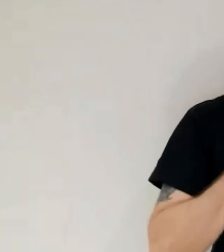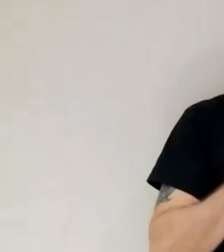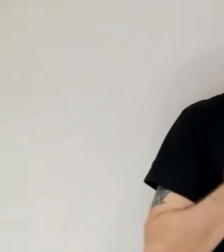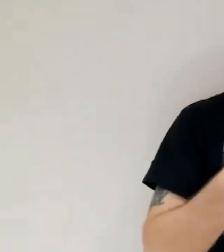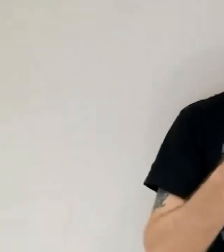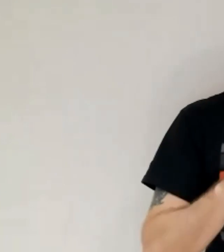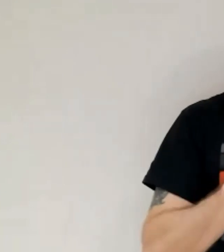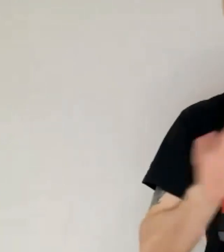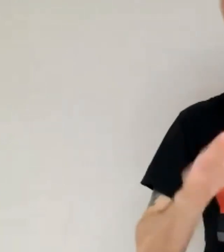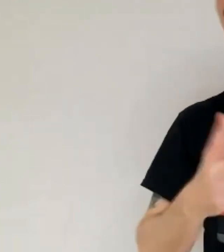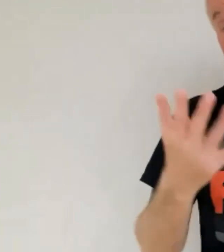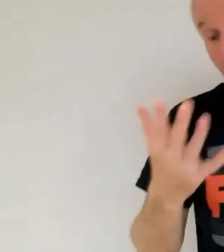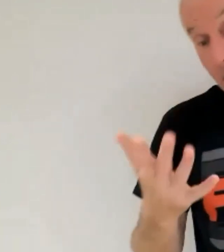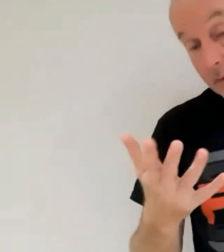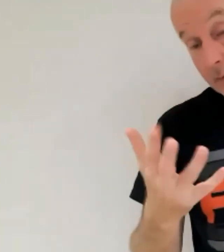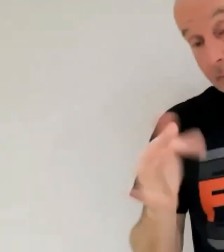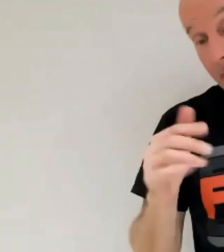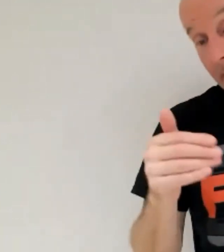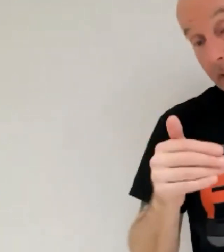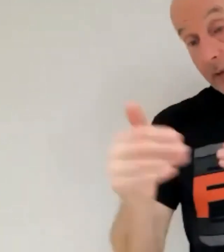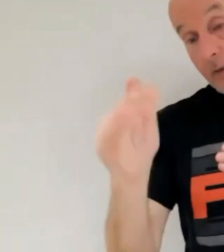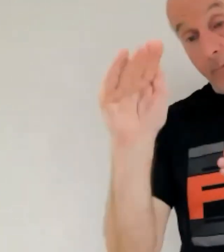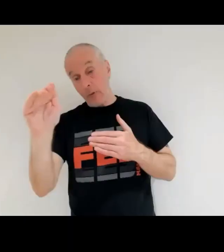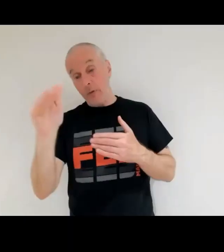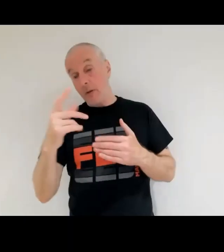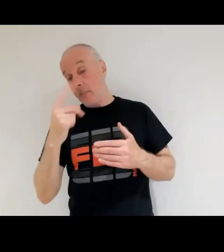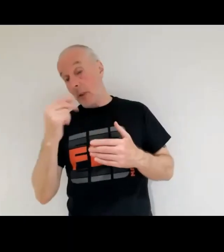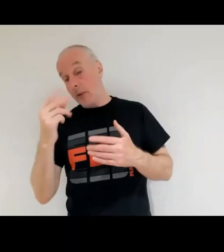that's not to say that people don't want to look at it in the future.